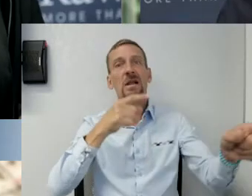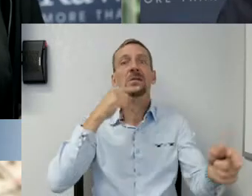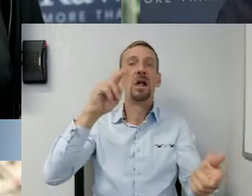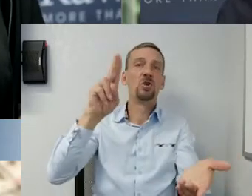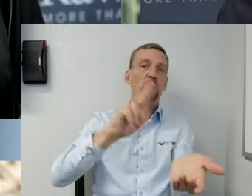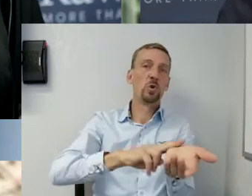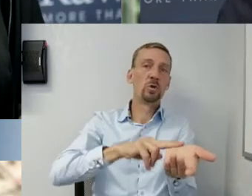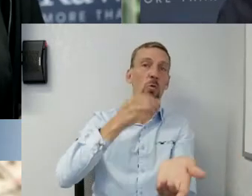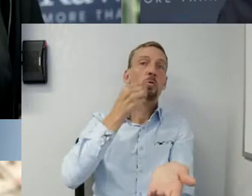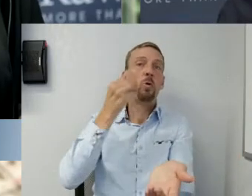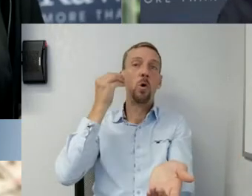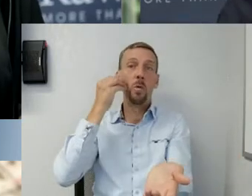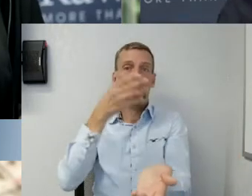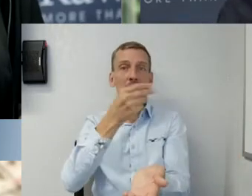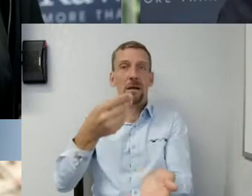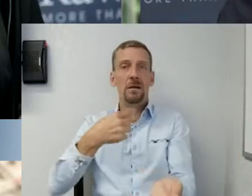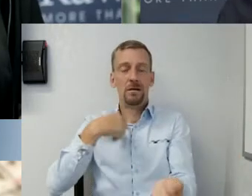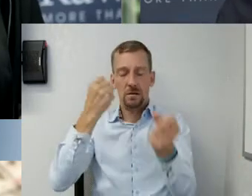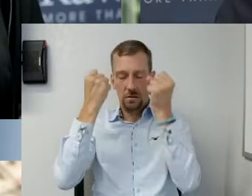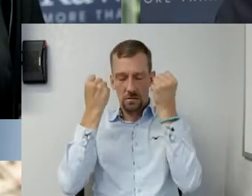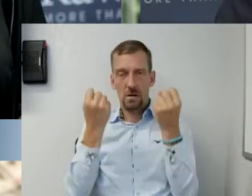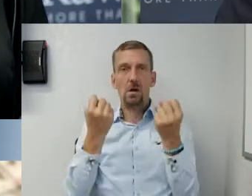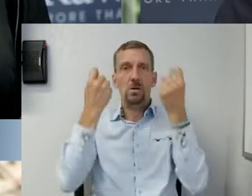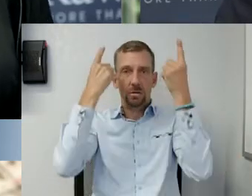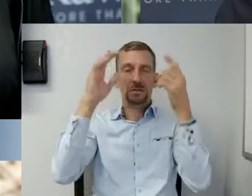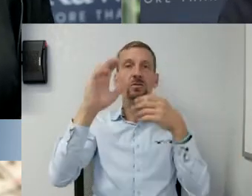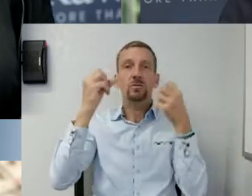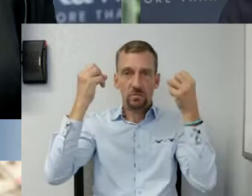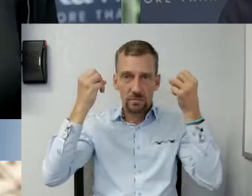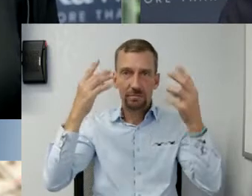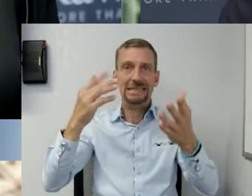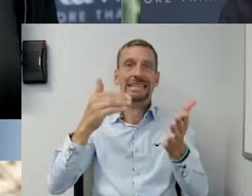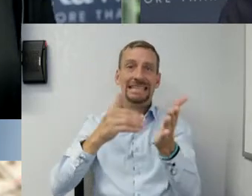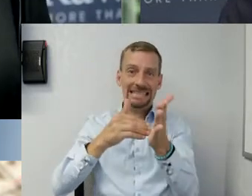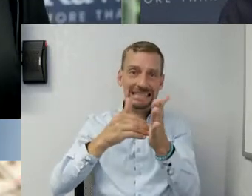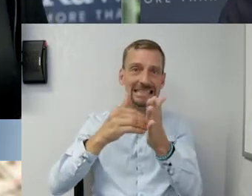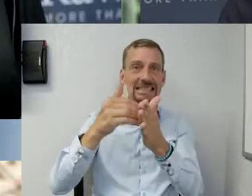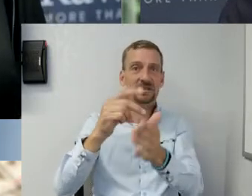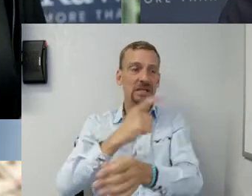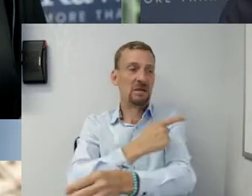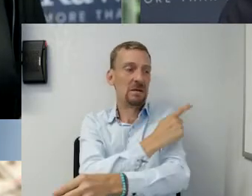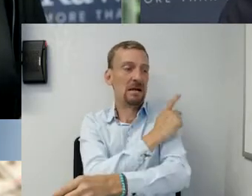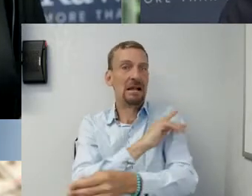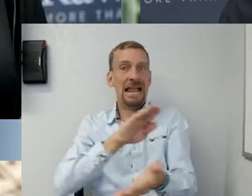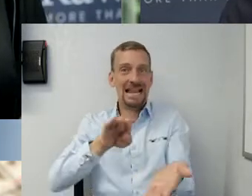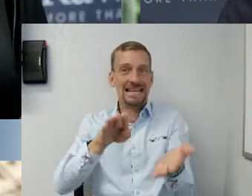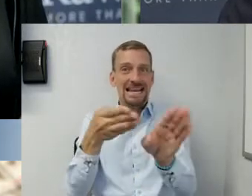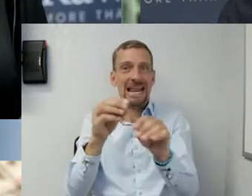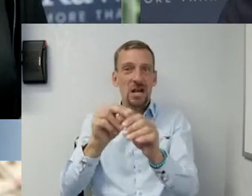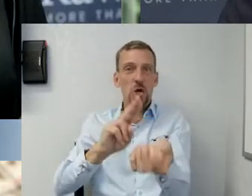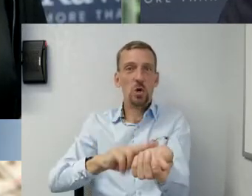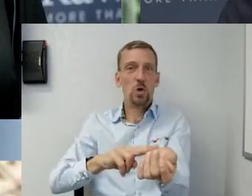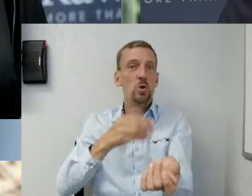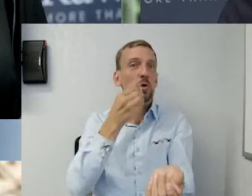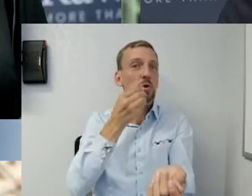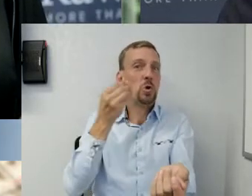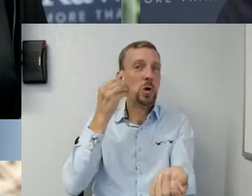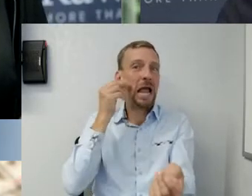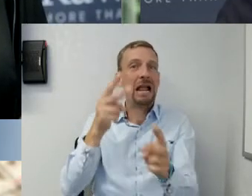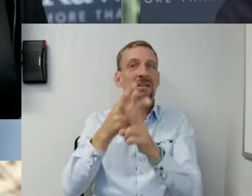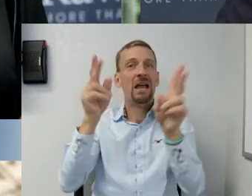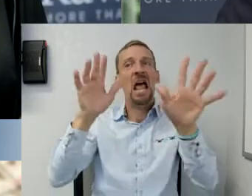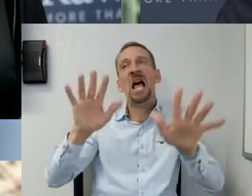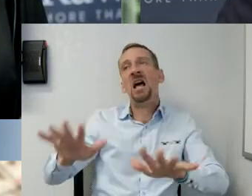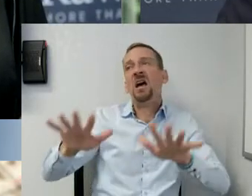And I certainly understand so many thousands of patients across the country died in nursing homes, very lax